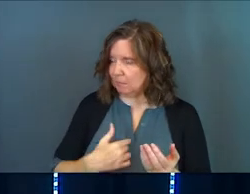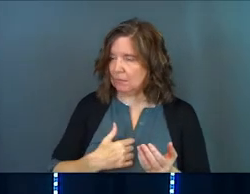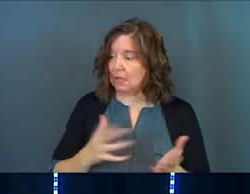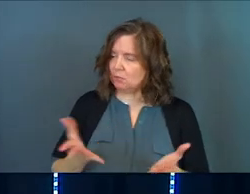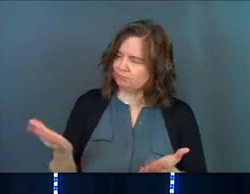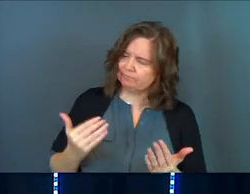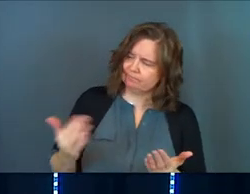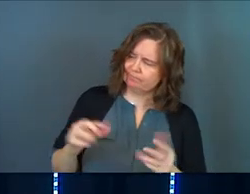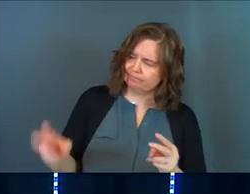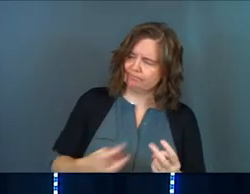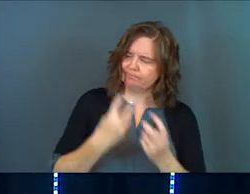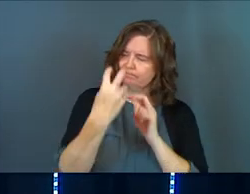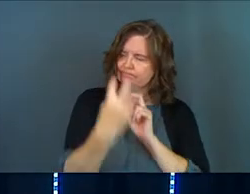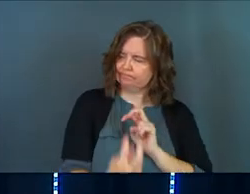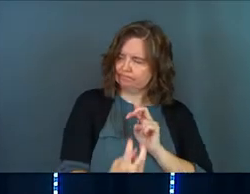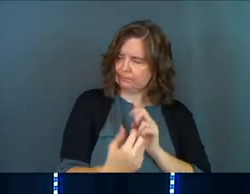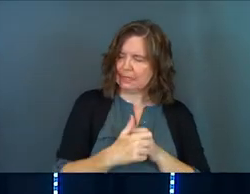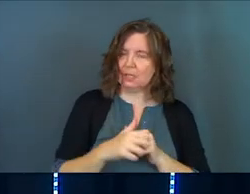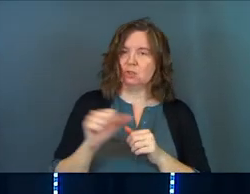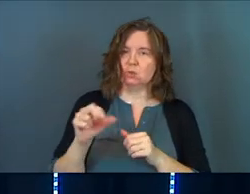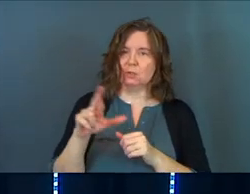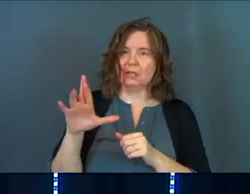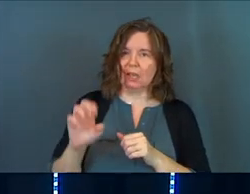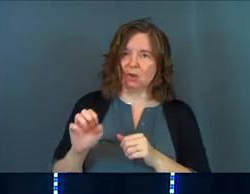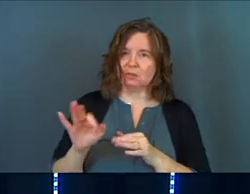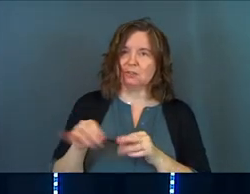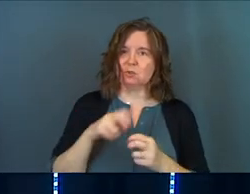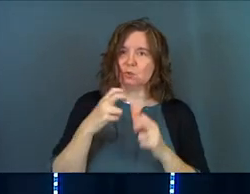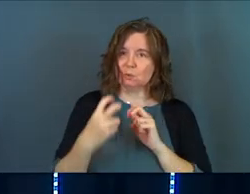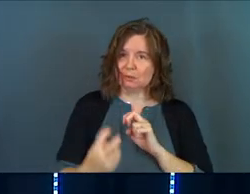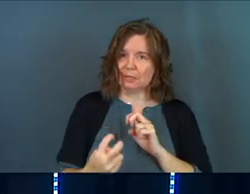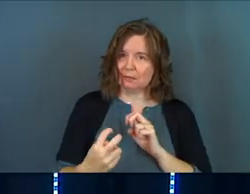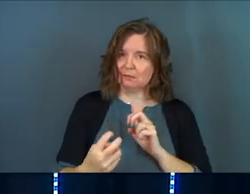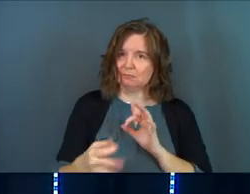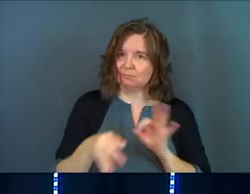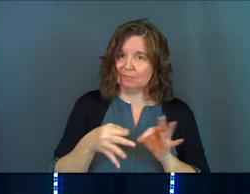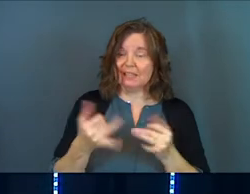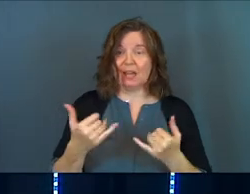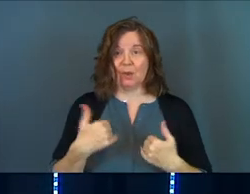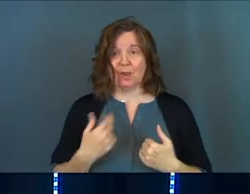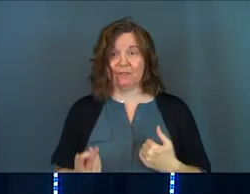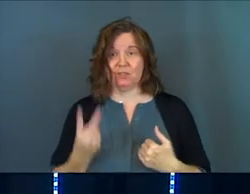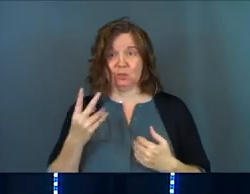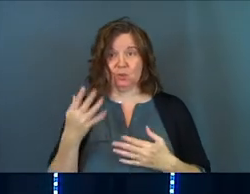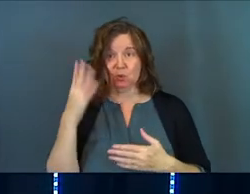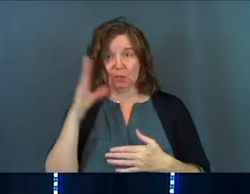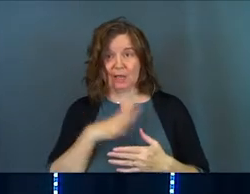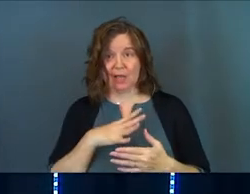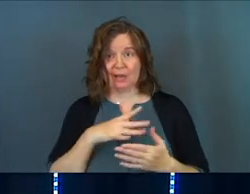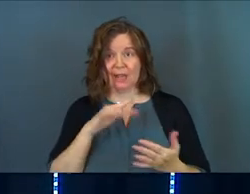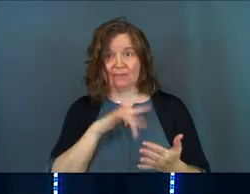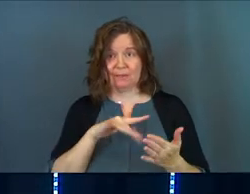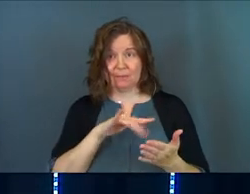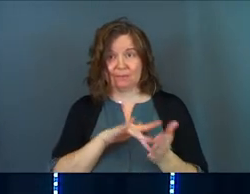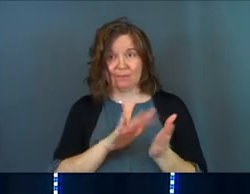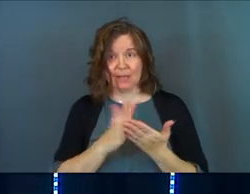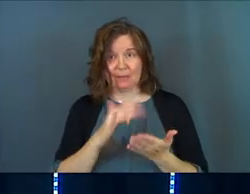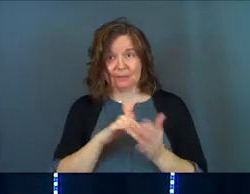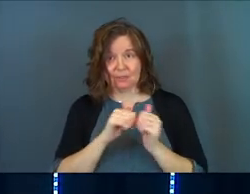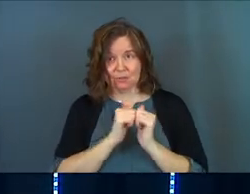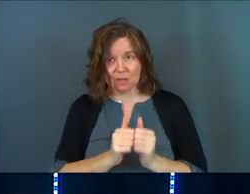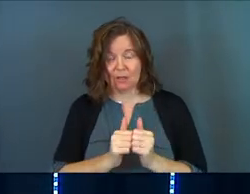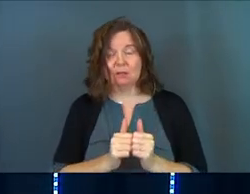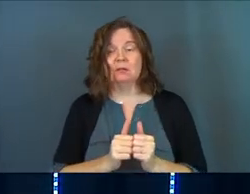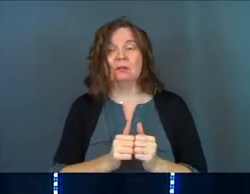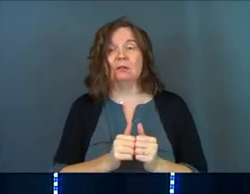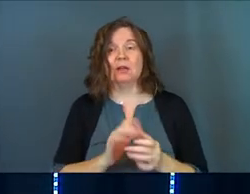he urged Philip to come up into the carriage and to sit with him. So now you got these two guys having a Bible study together. And the